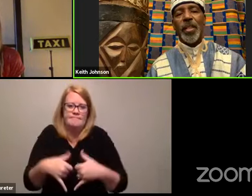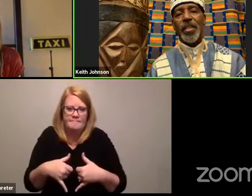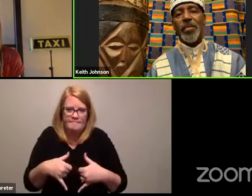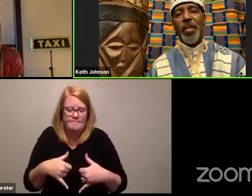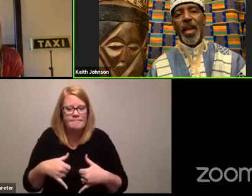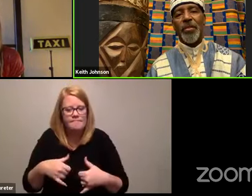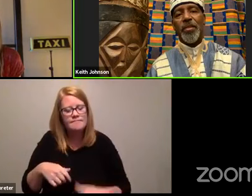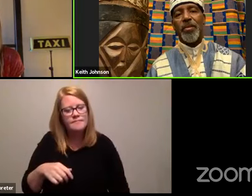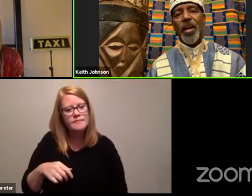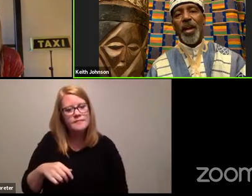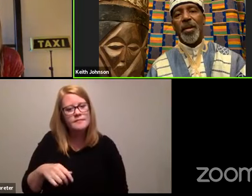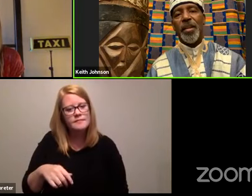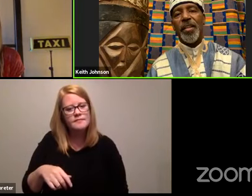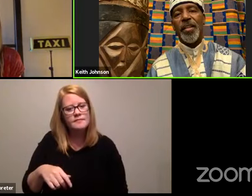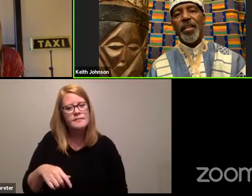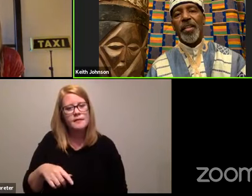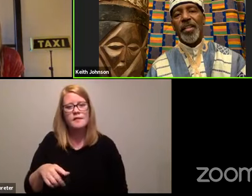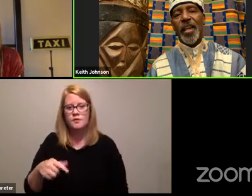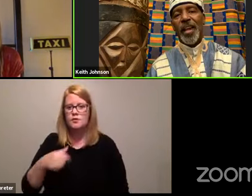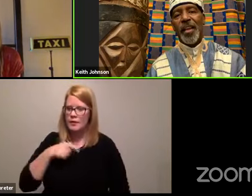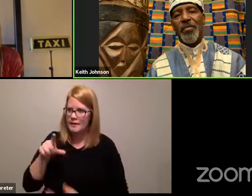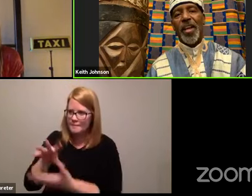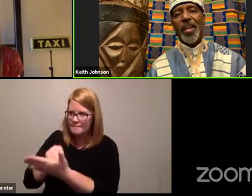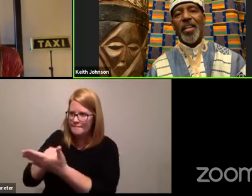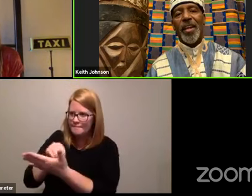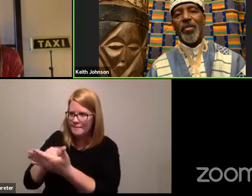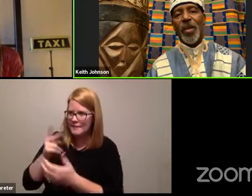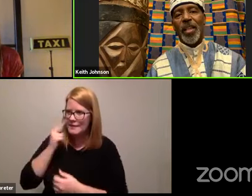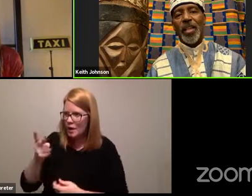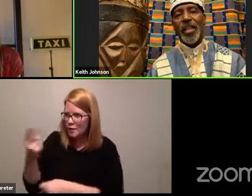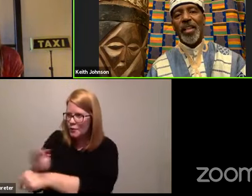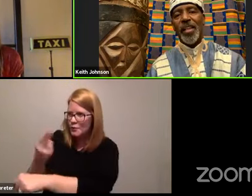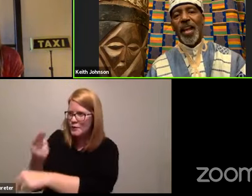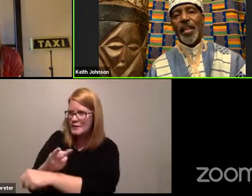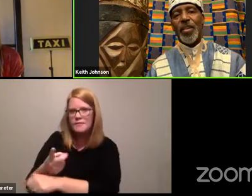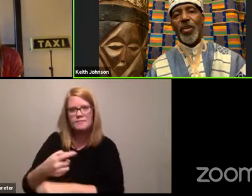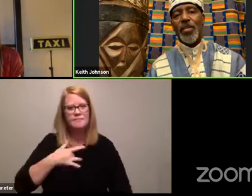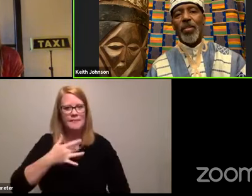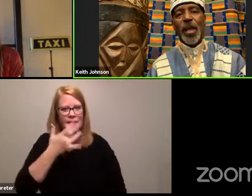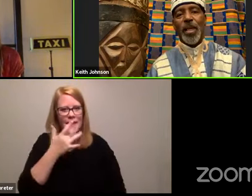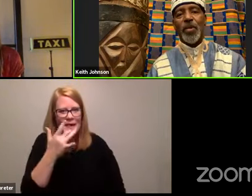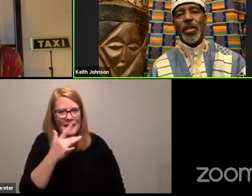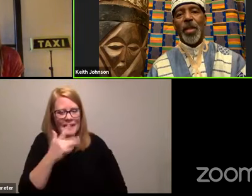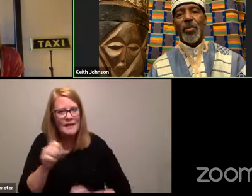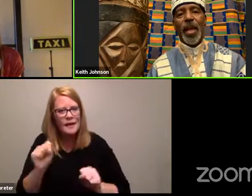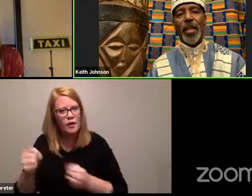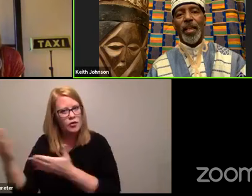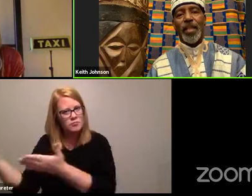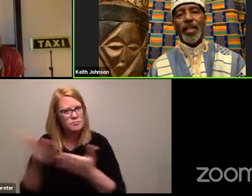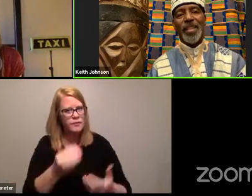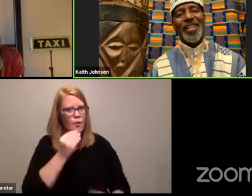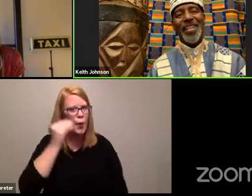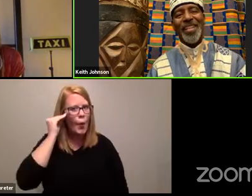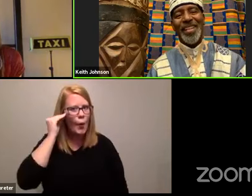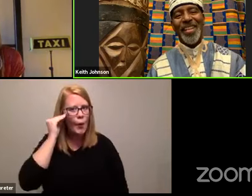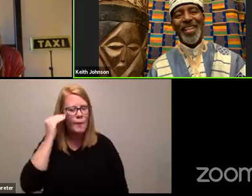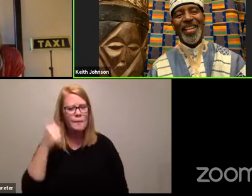some pieces back from Ghana that I fell in love with. I told everybody it was my blanket.